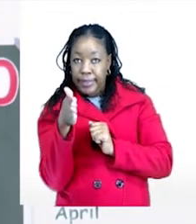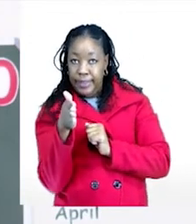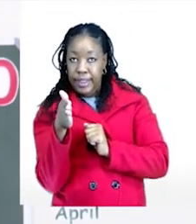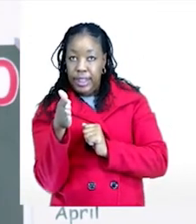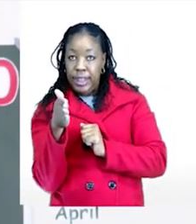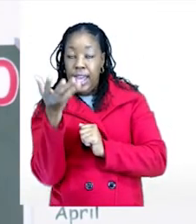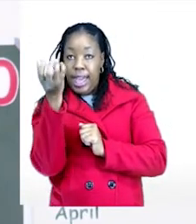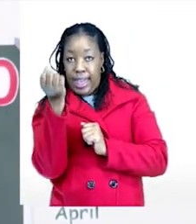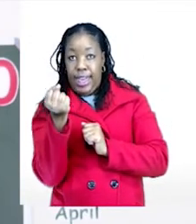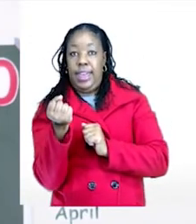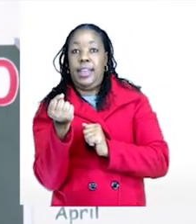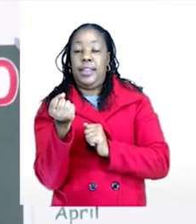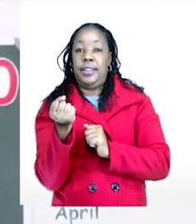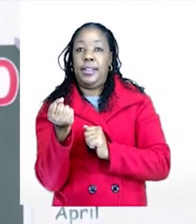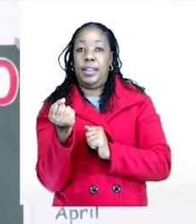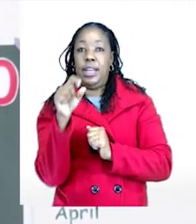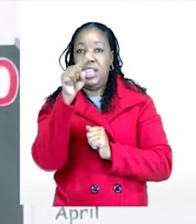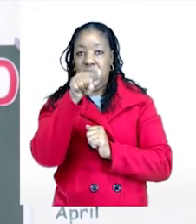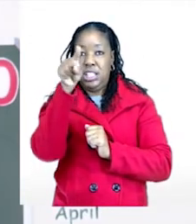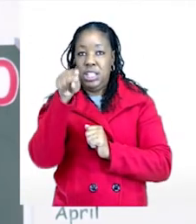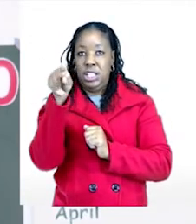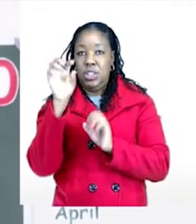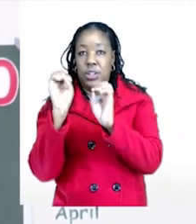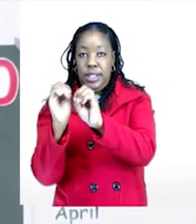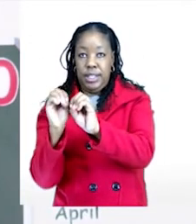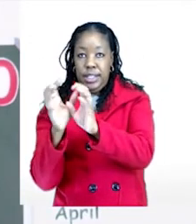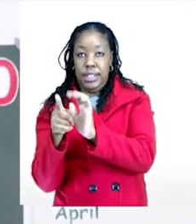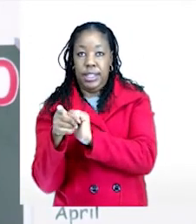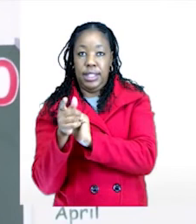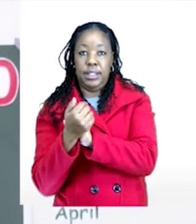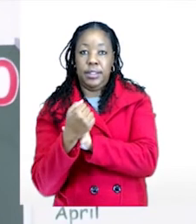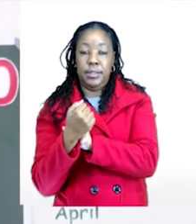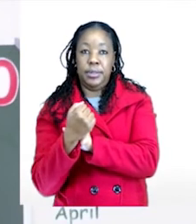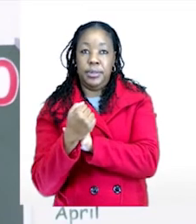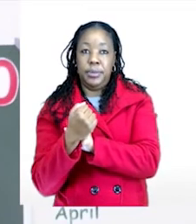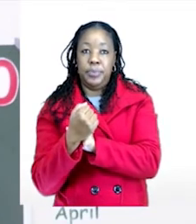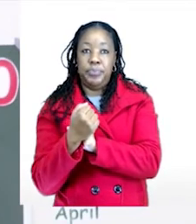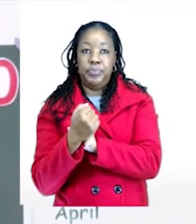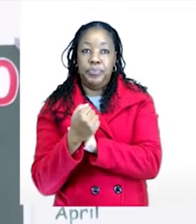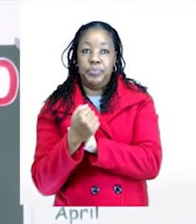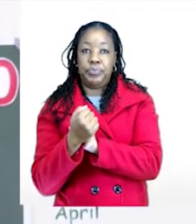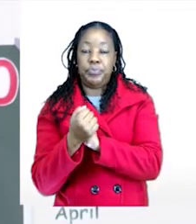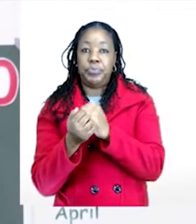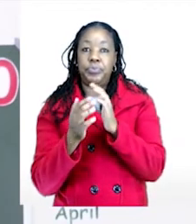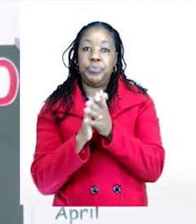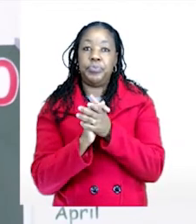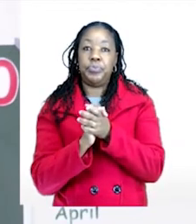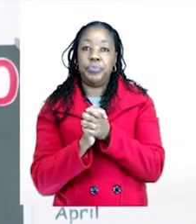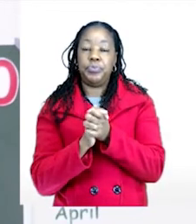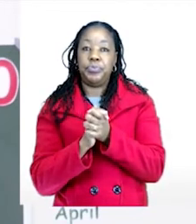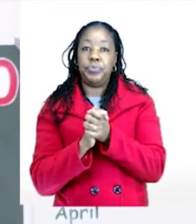of dots on the other side. Now what you need to do before you start redrawing on the